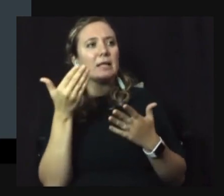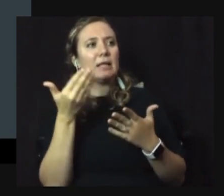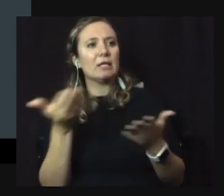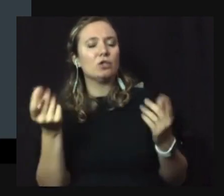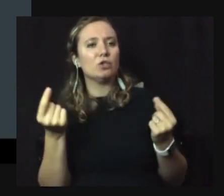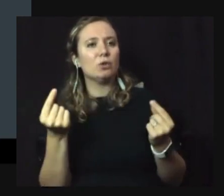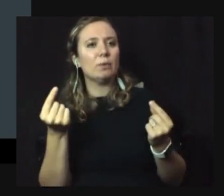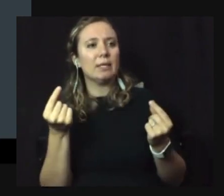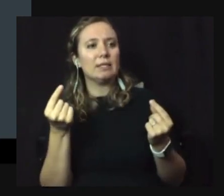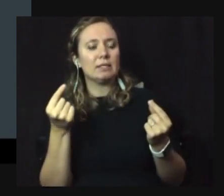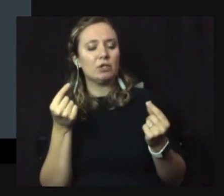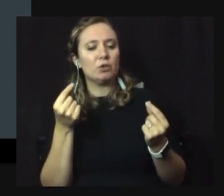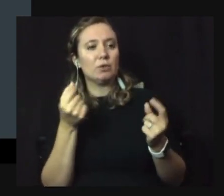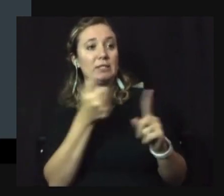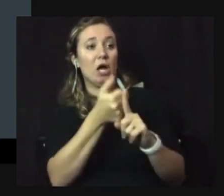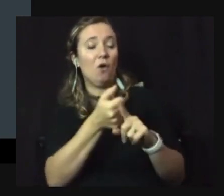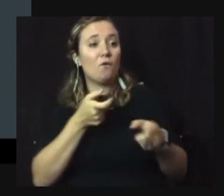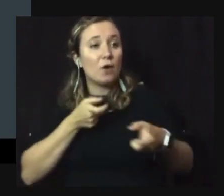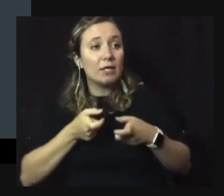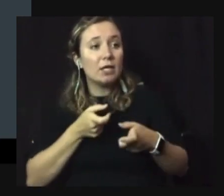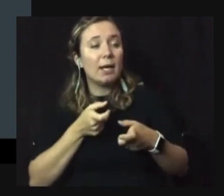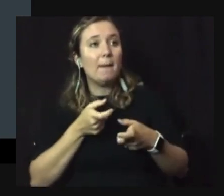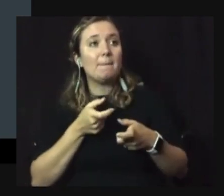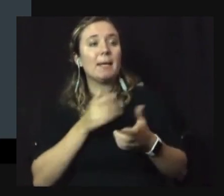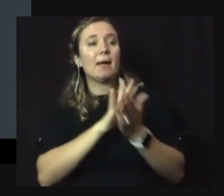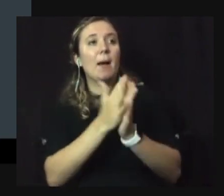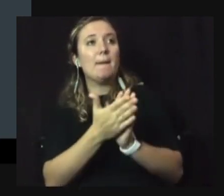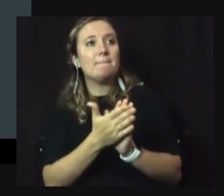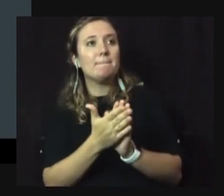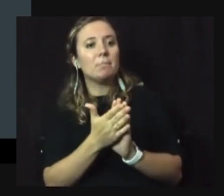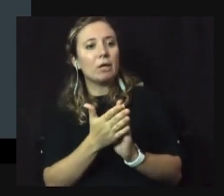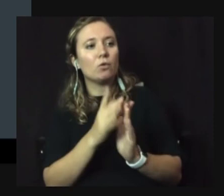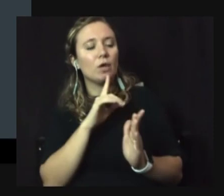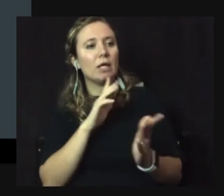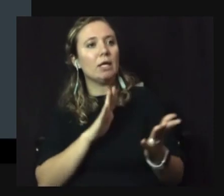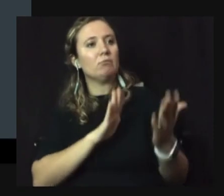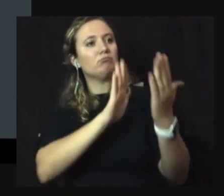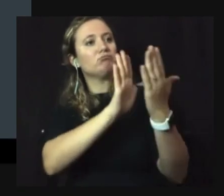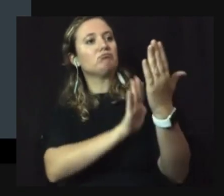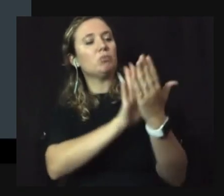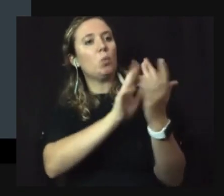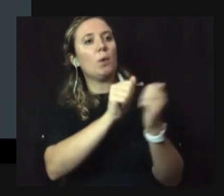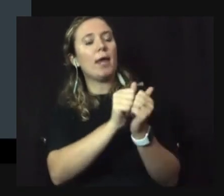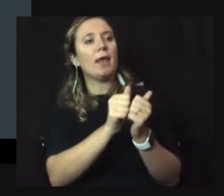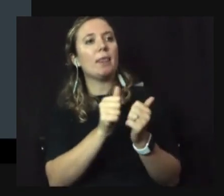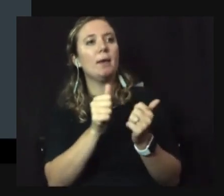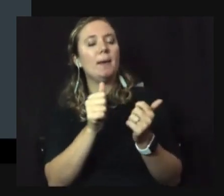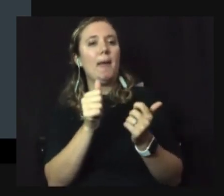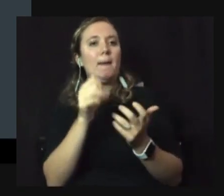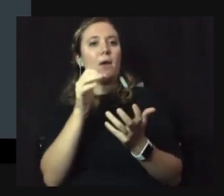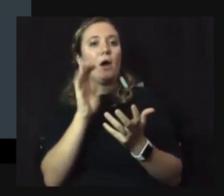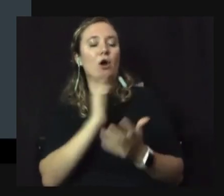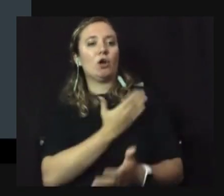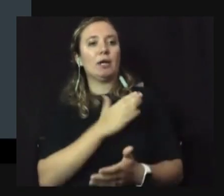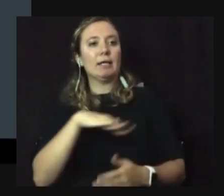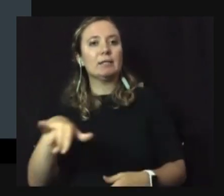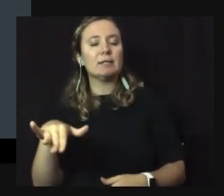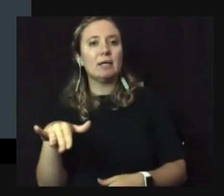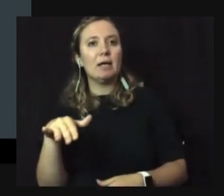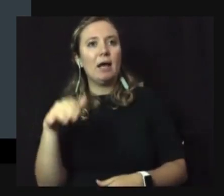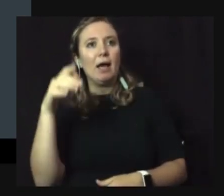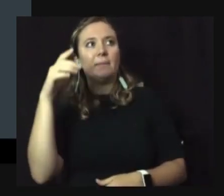to be present for our children? I find that if I'm in a bad sensory overload burnout, I am not able to co-regulate with my children.